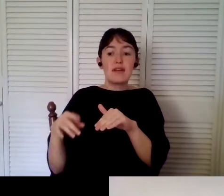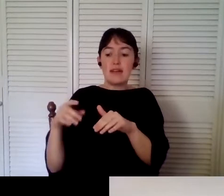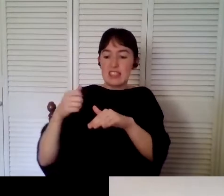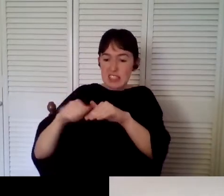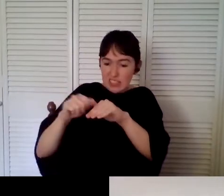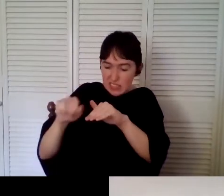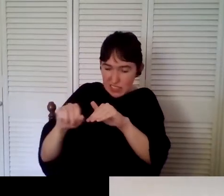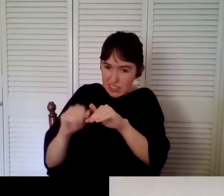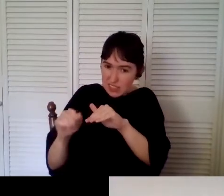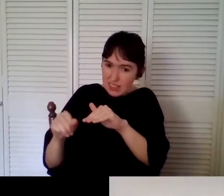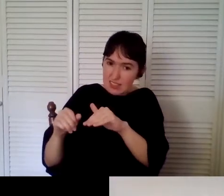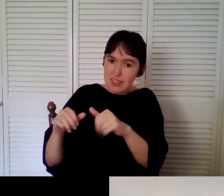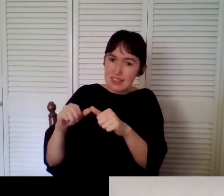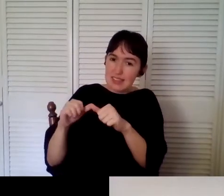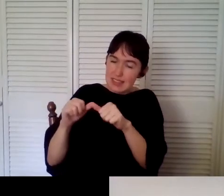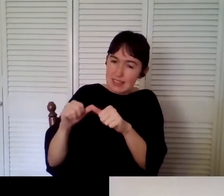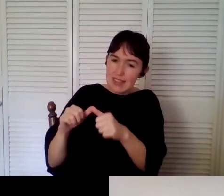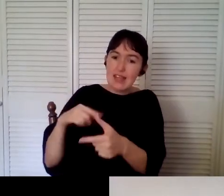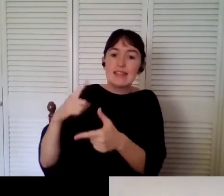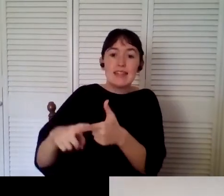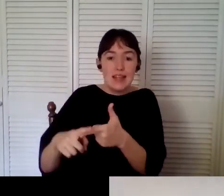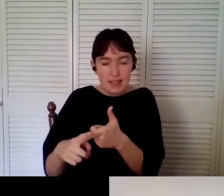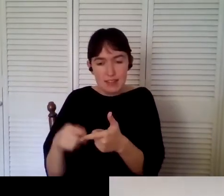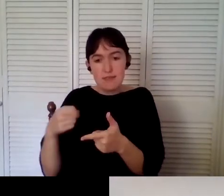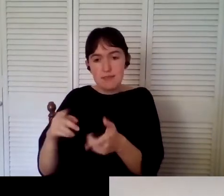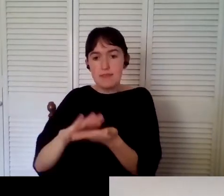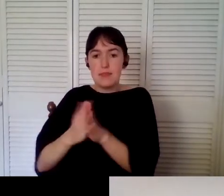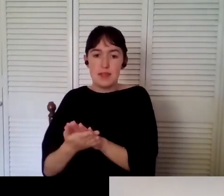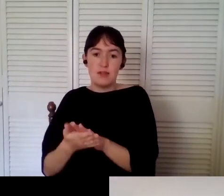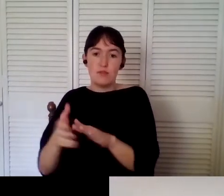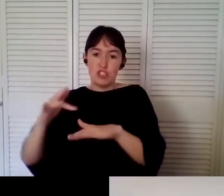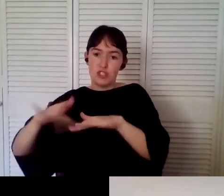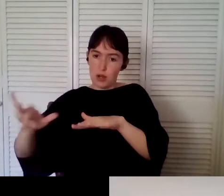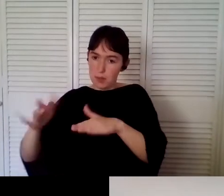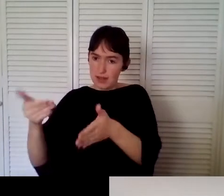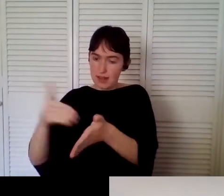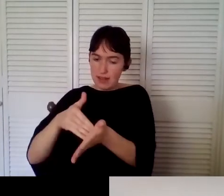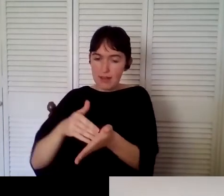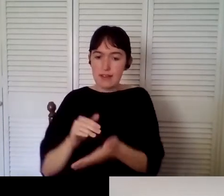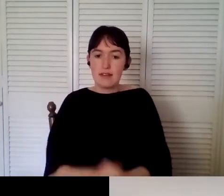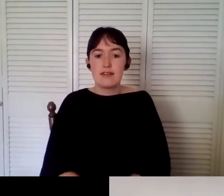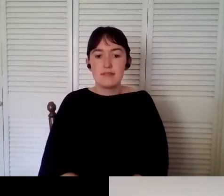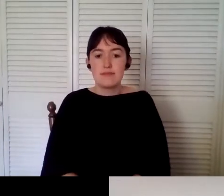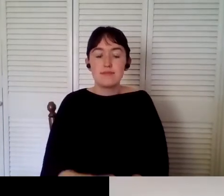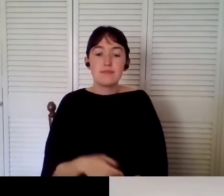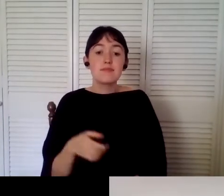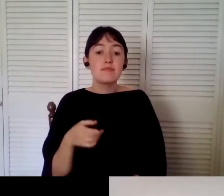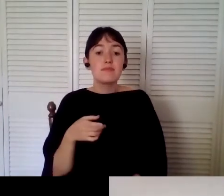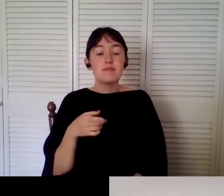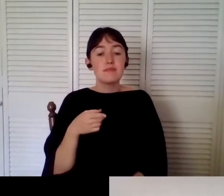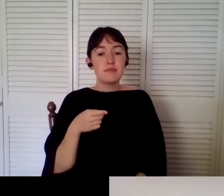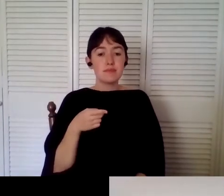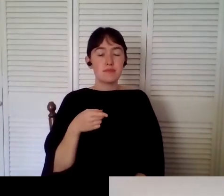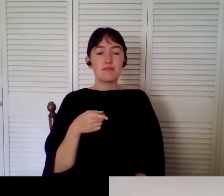knapping, you're always doing two things. You're either shaping something by dulling it, Mhm. or